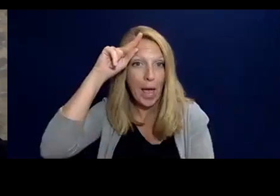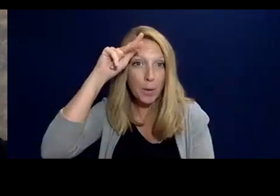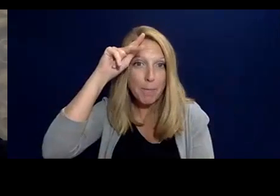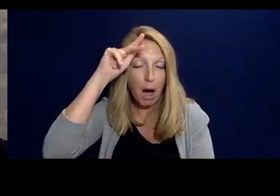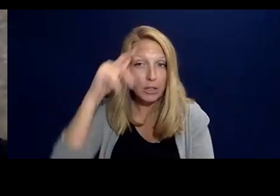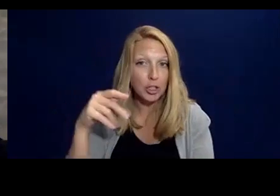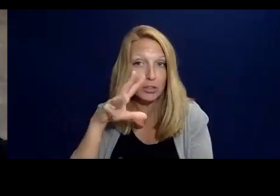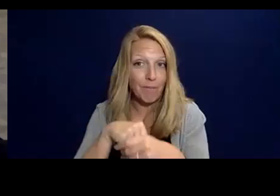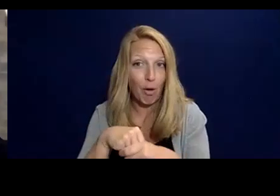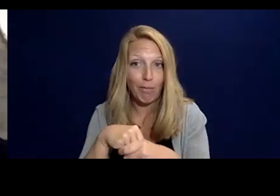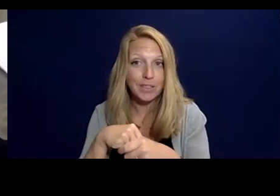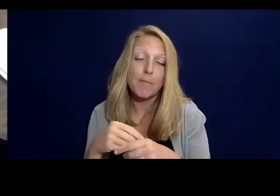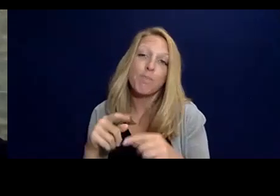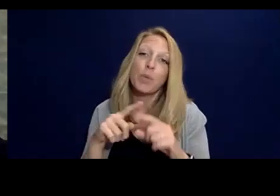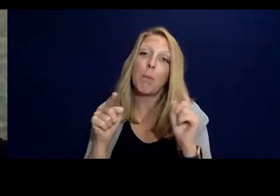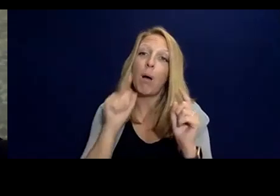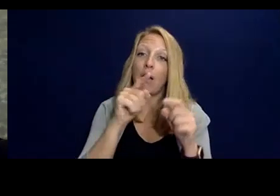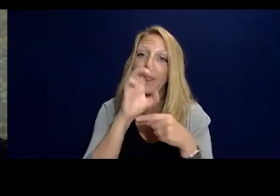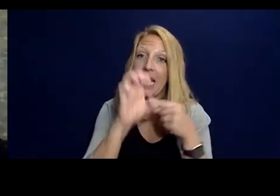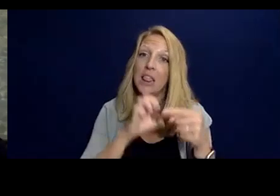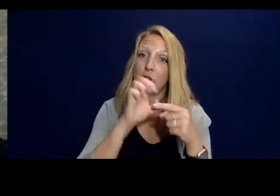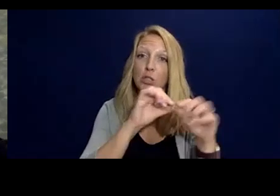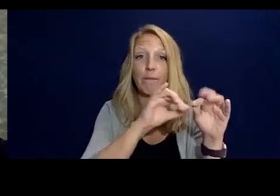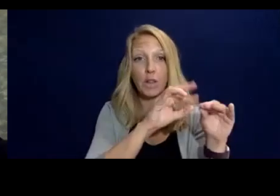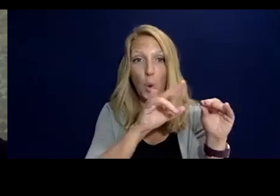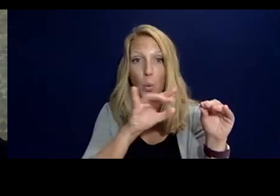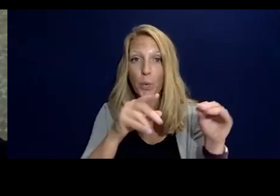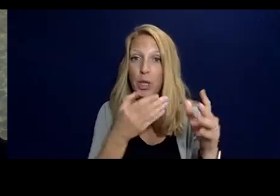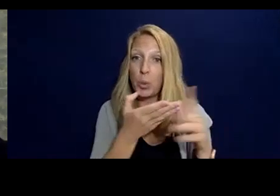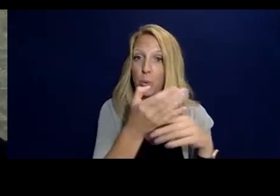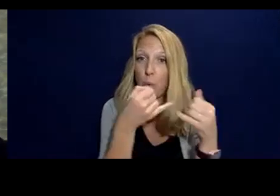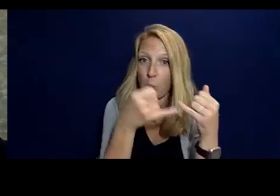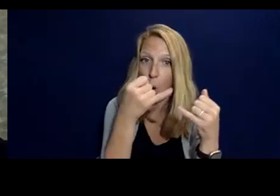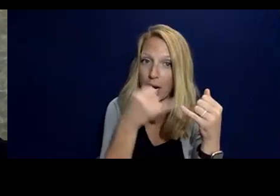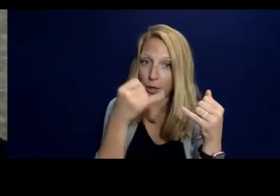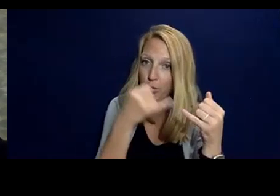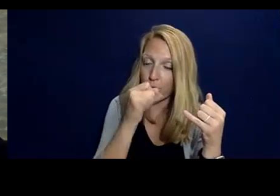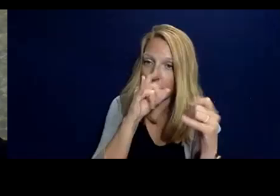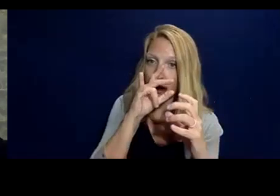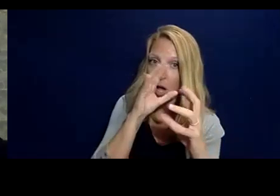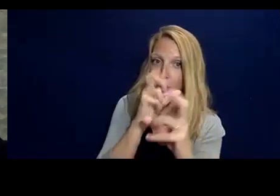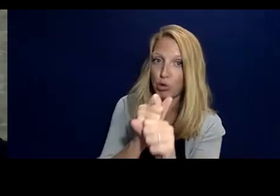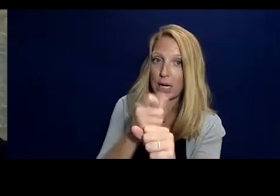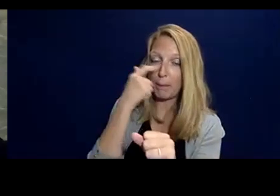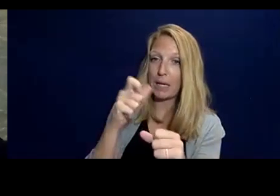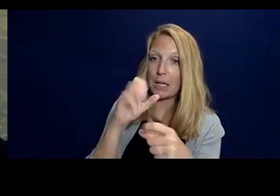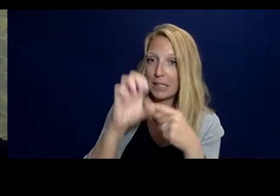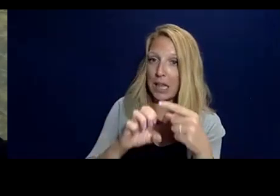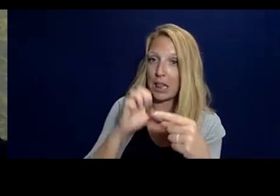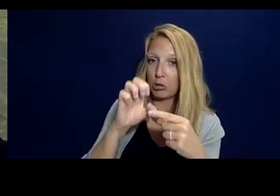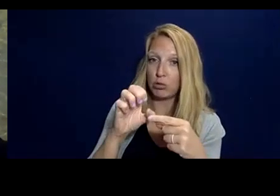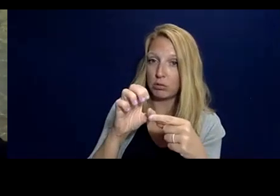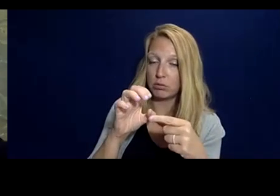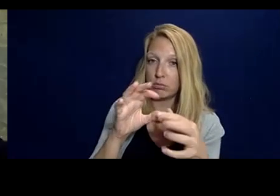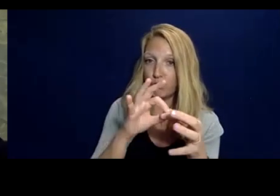here. But basically the electrons are flowing through the copper wire, being attracted because of the magnetic component associated